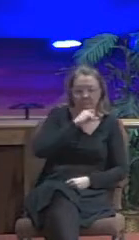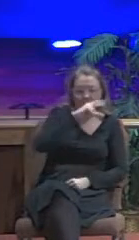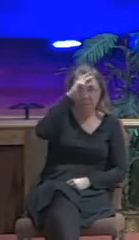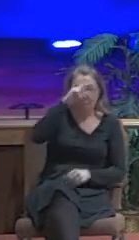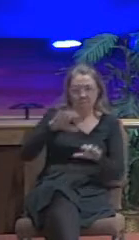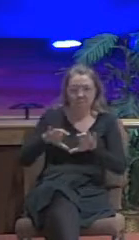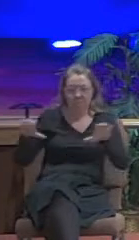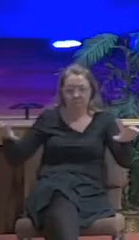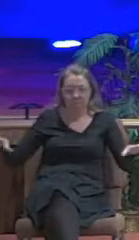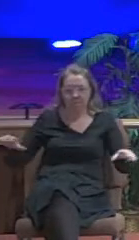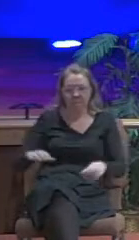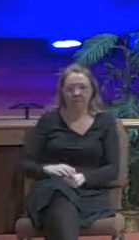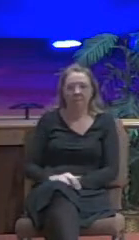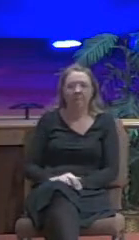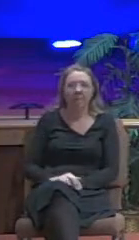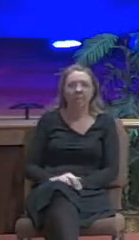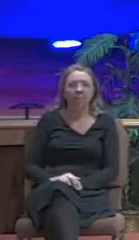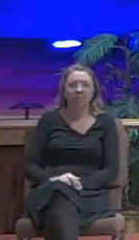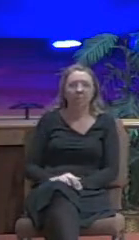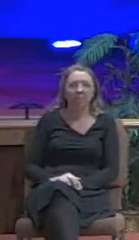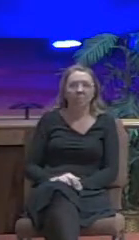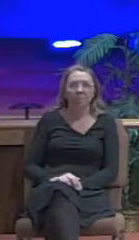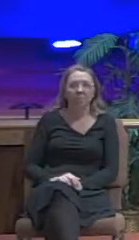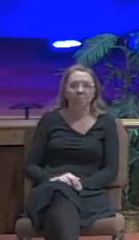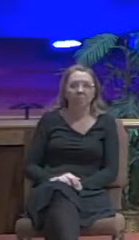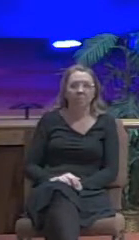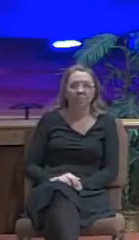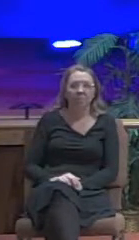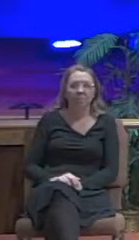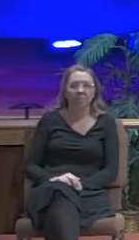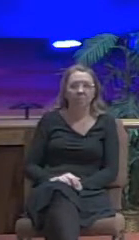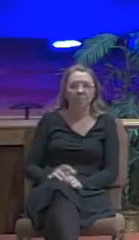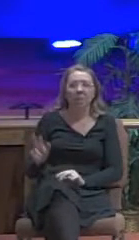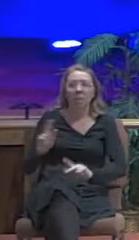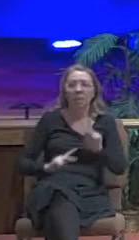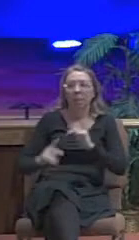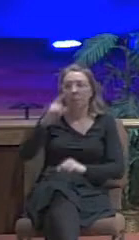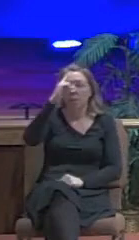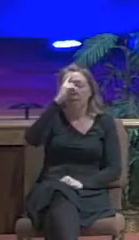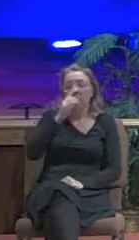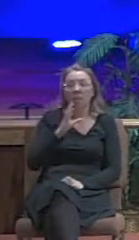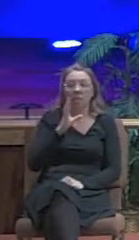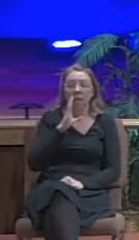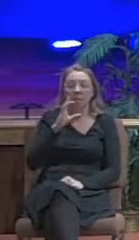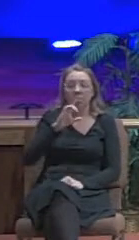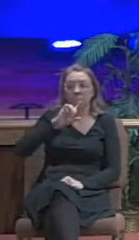What scares me is people think that they're going to go into heaven and God's going to say, depart from me, for you never knew.